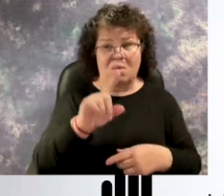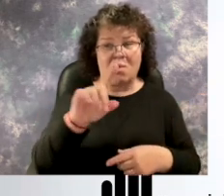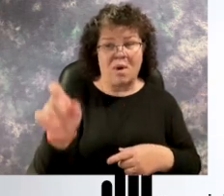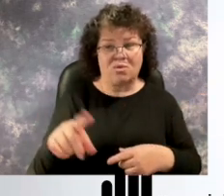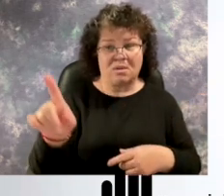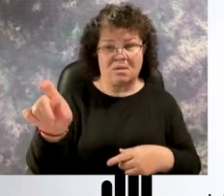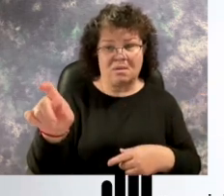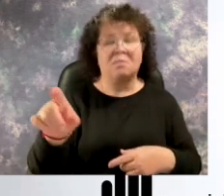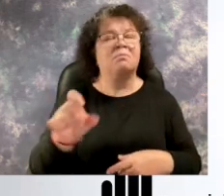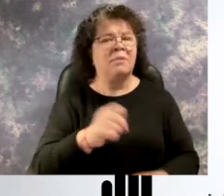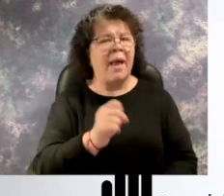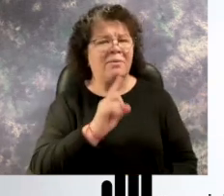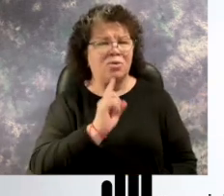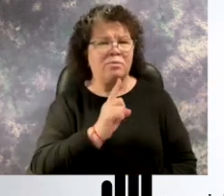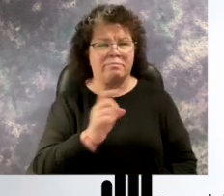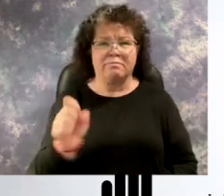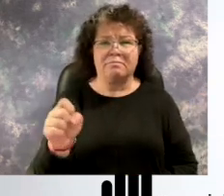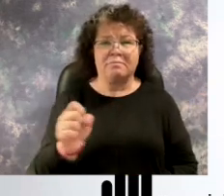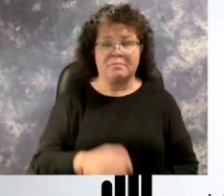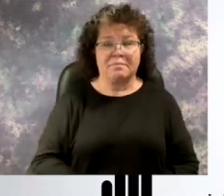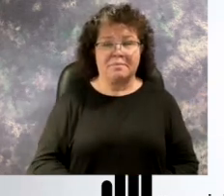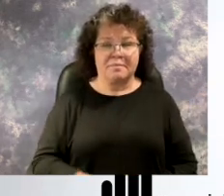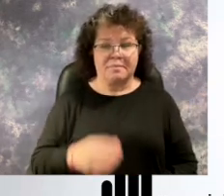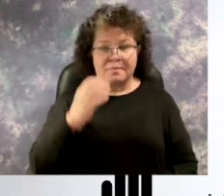Yeah, that sounds good.